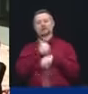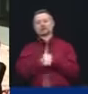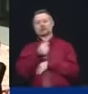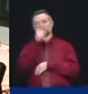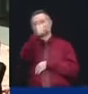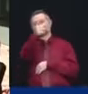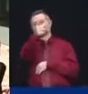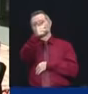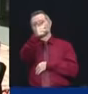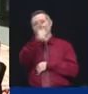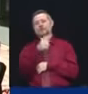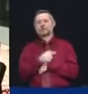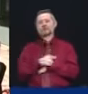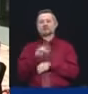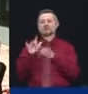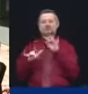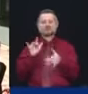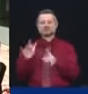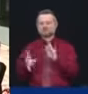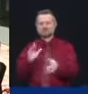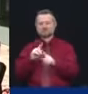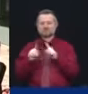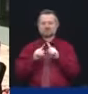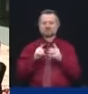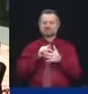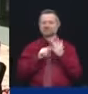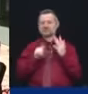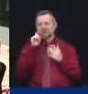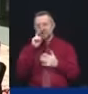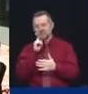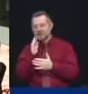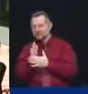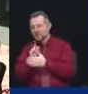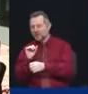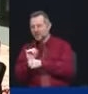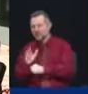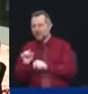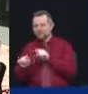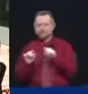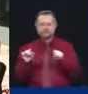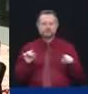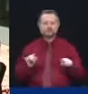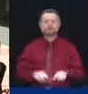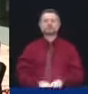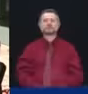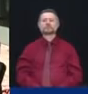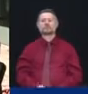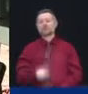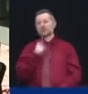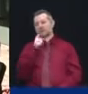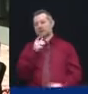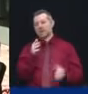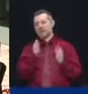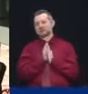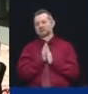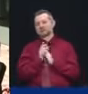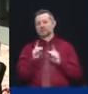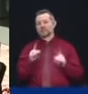including groping, including overt sexual harassment of employees. You have pled for people to take